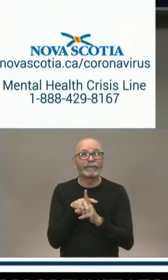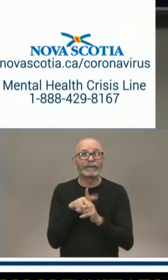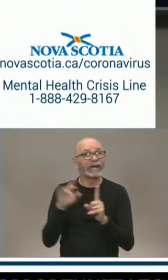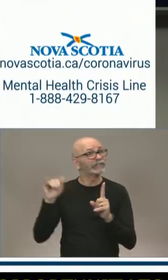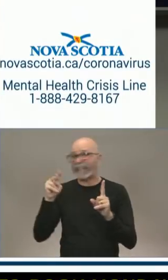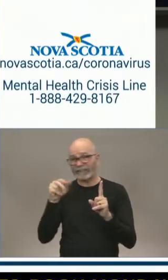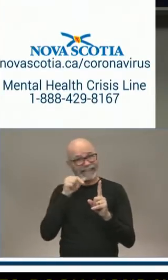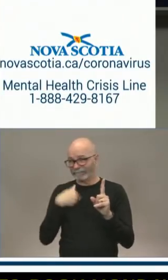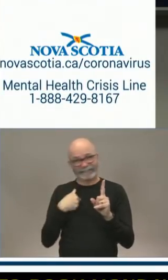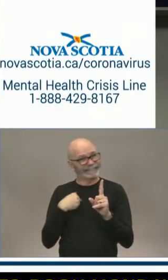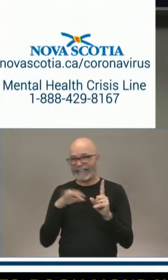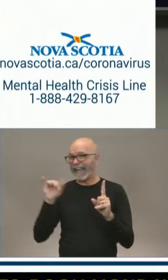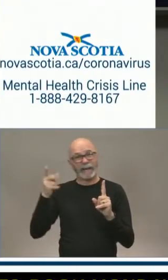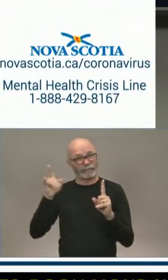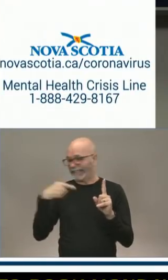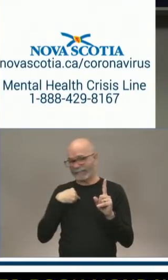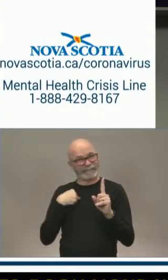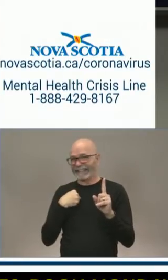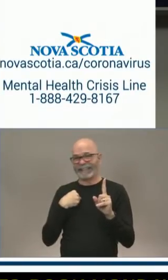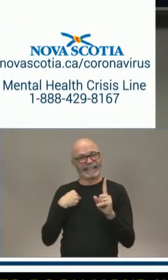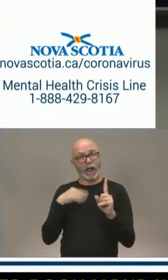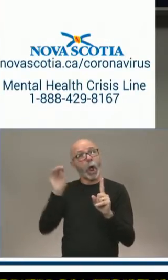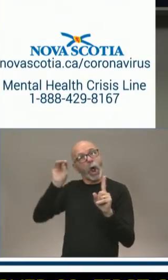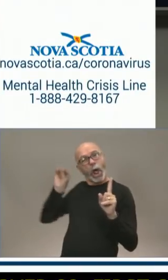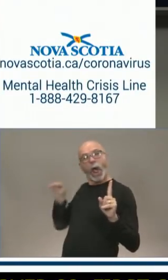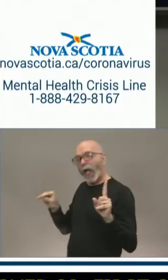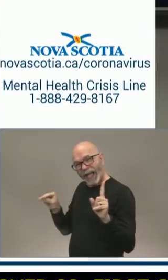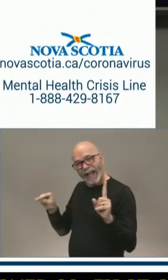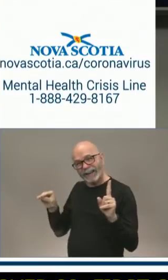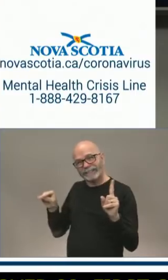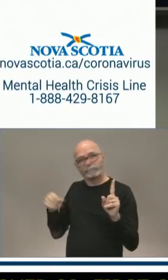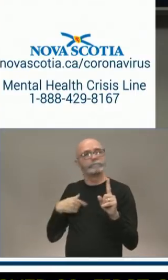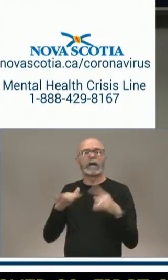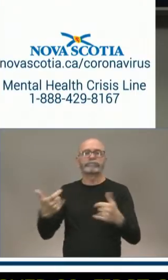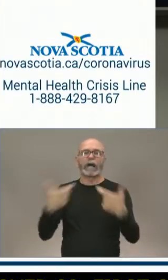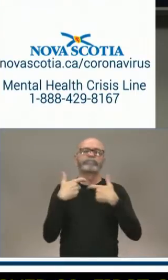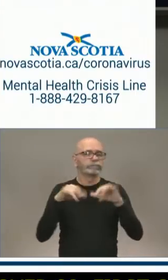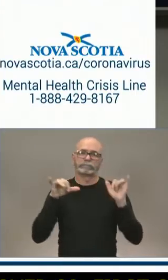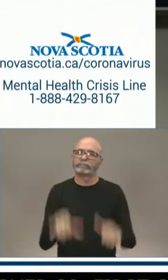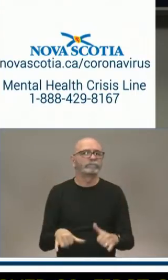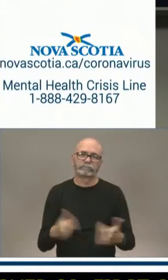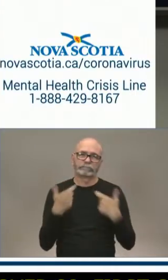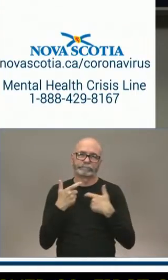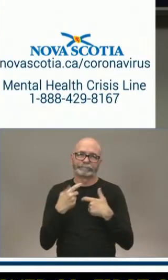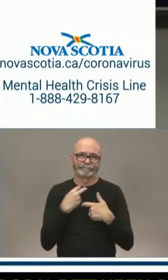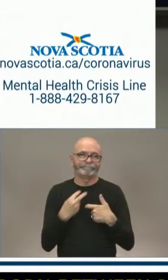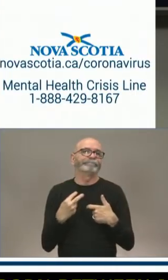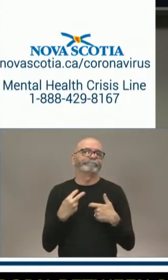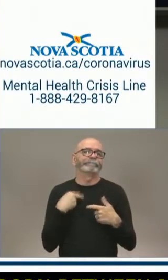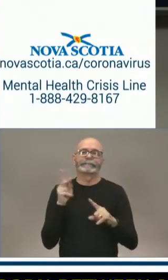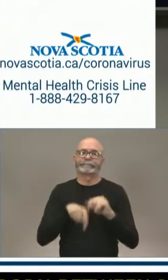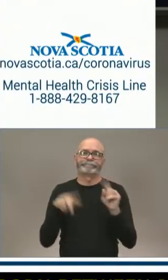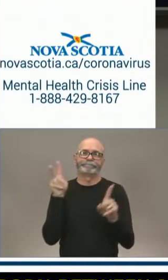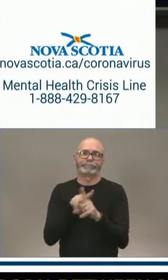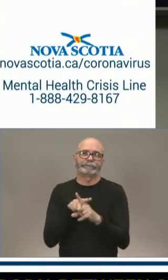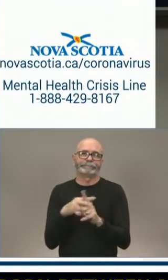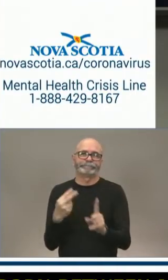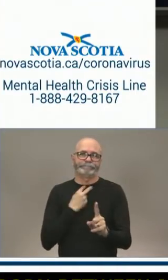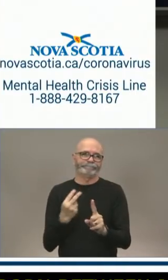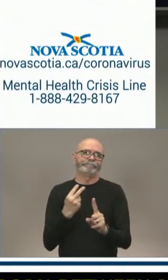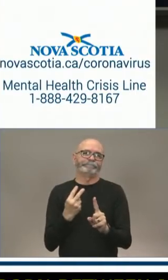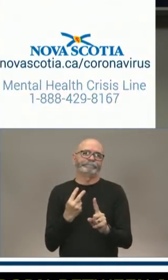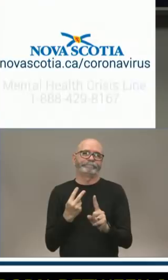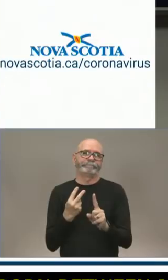April 30th, your information will not be accepted and you will not be allowed to book an appointment. If you decide to call to